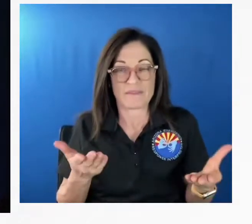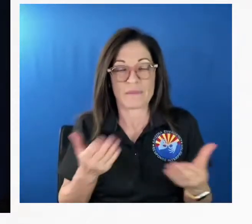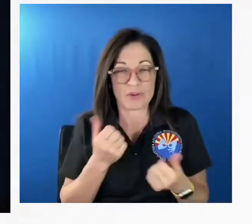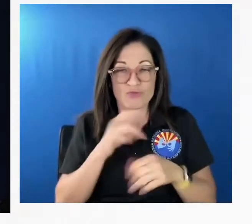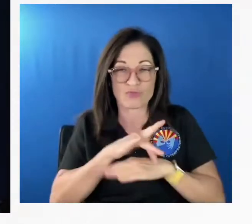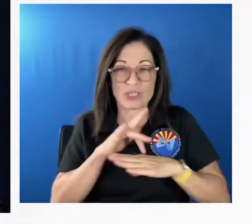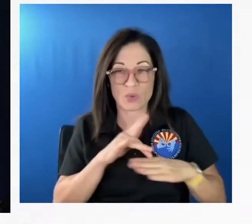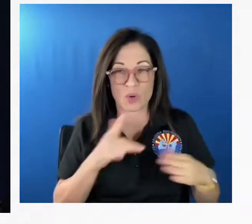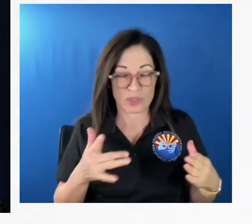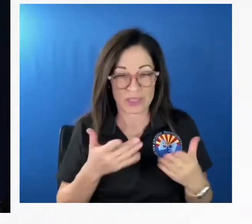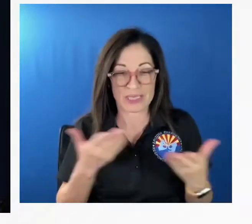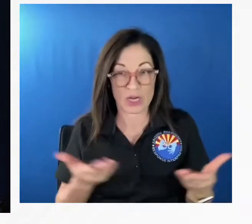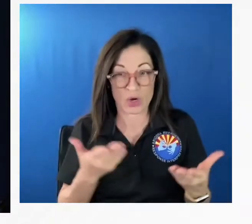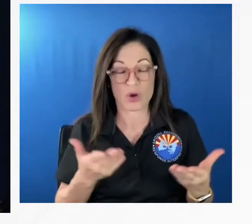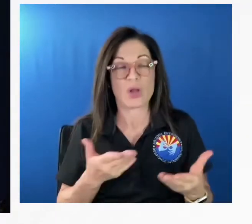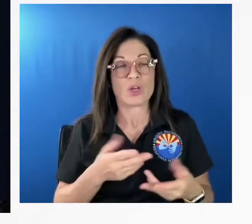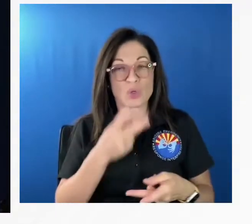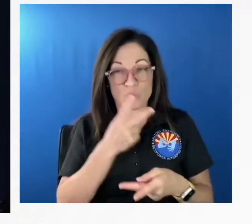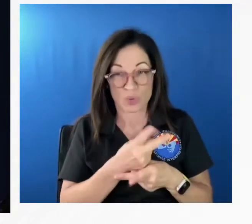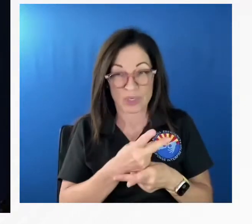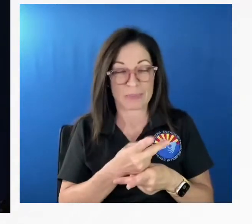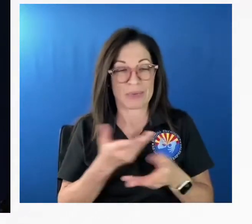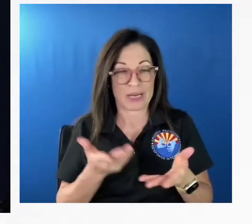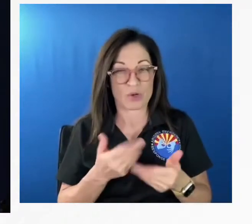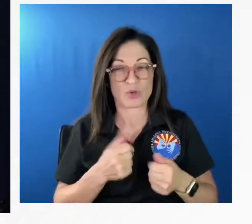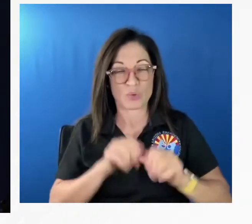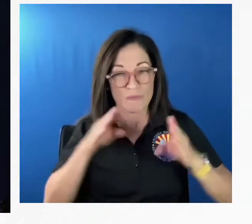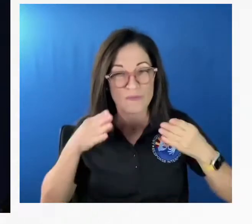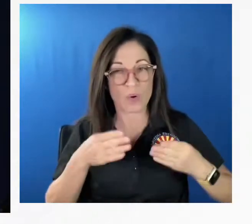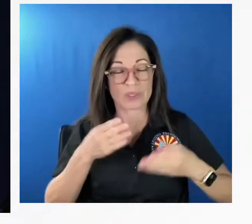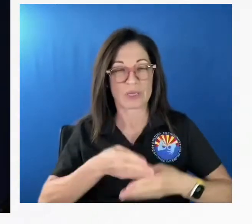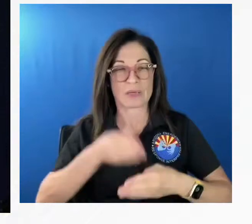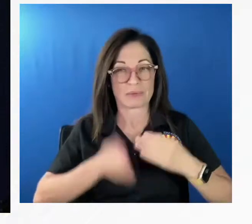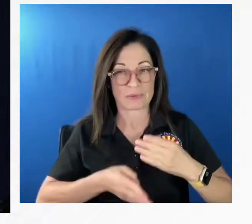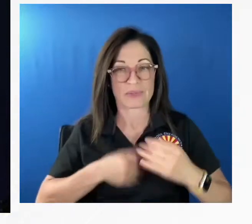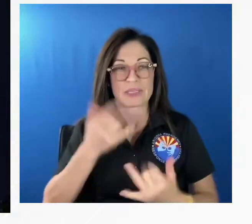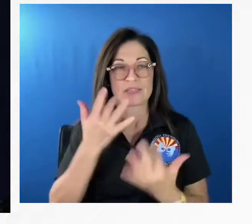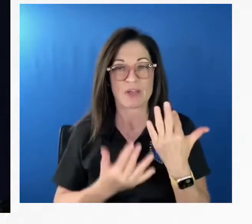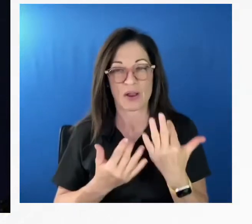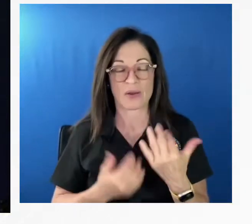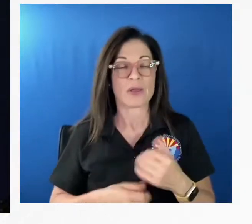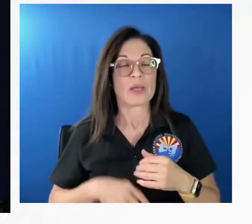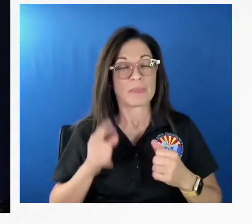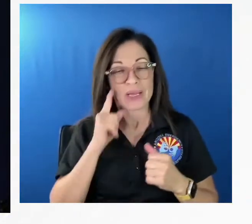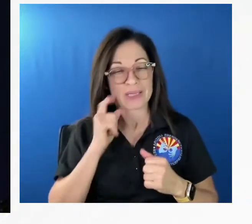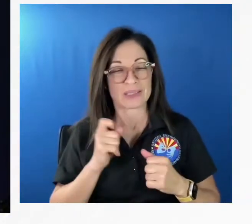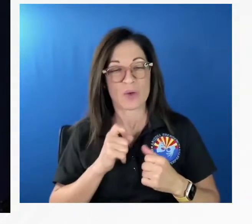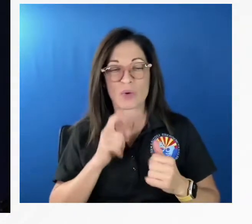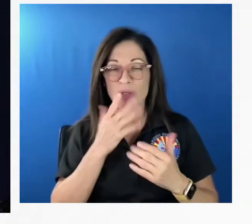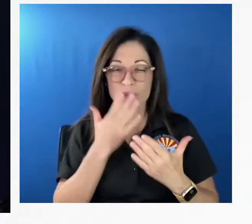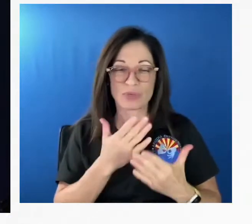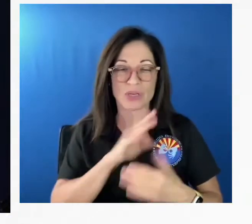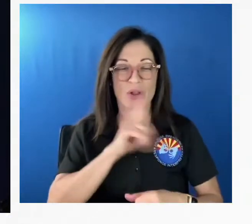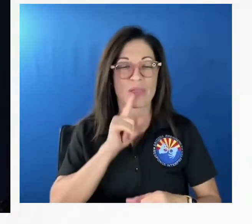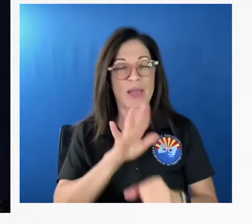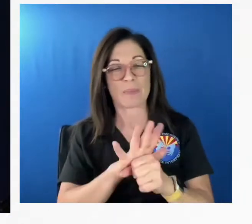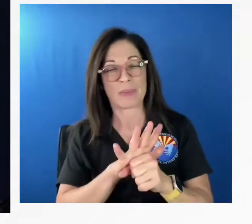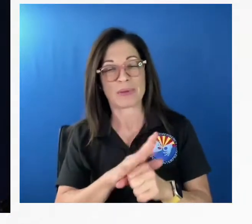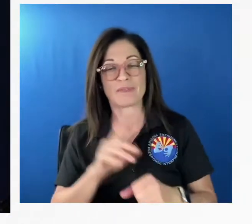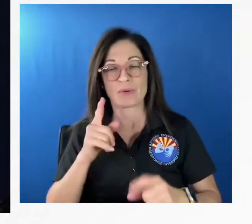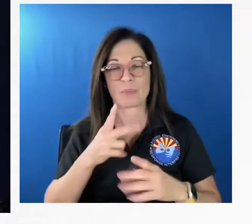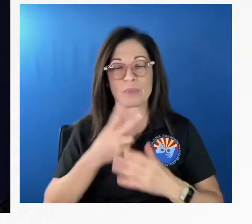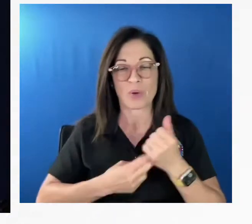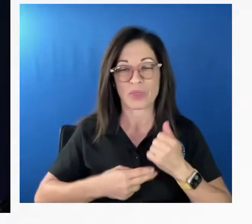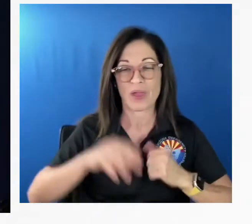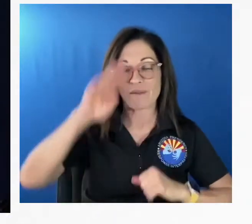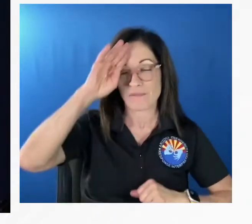this job, because there's been a tremendous amount of investment, both fiscally and all the hard work of firefighters, and there's still some critical values at risk